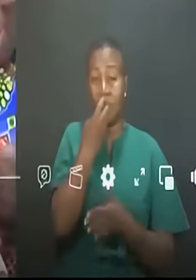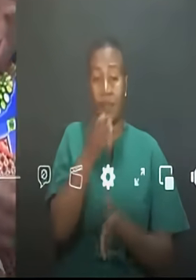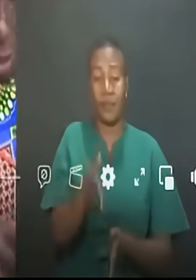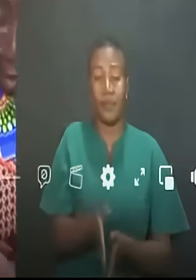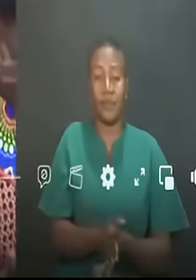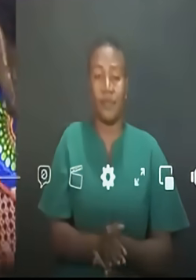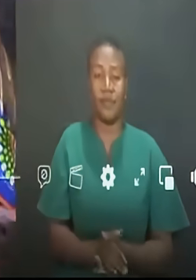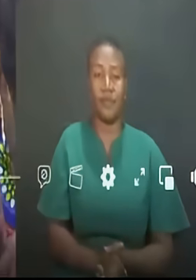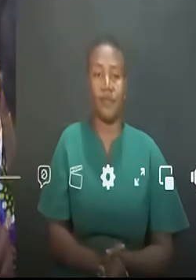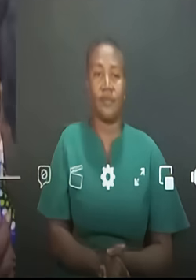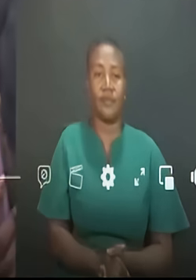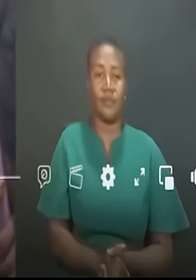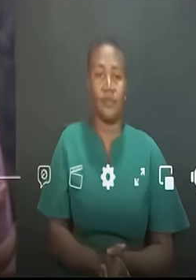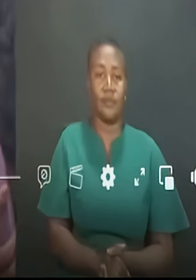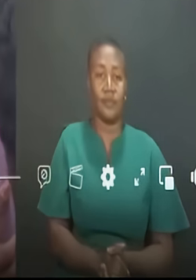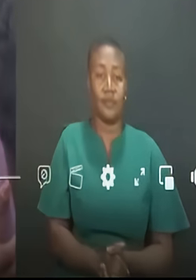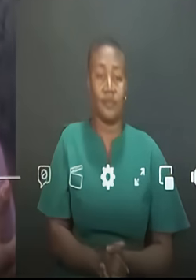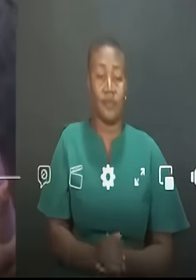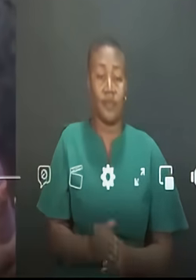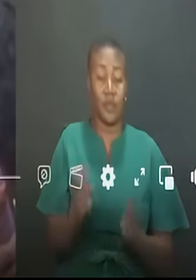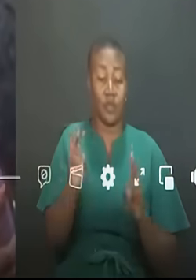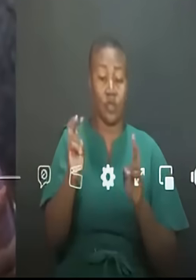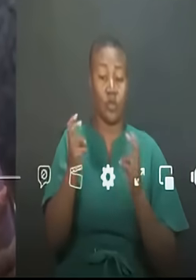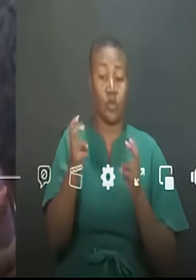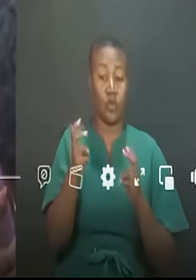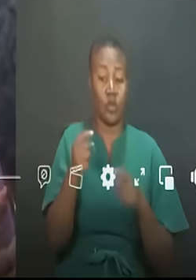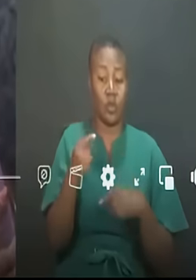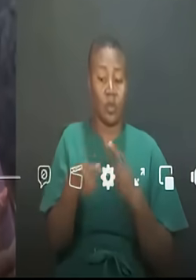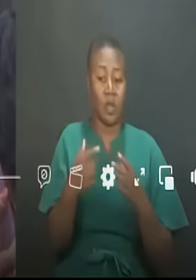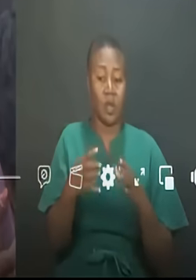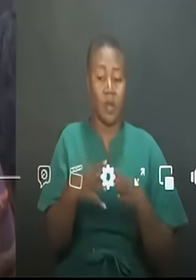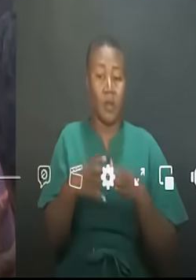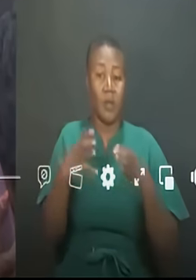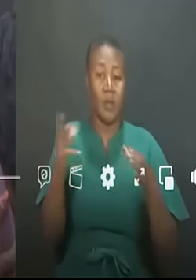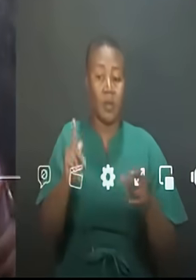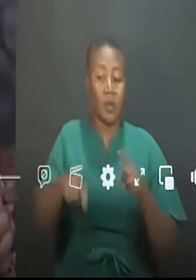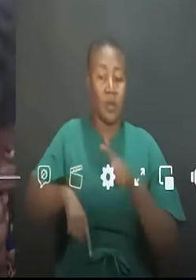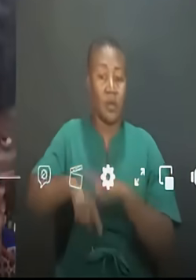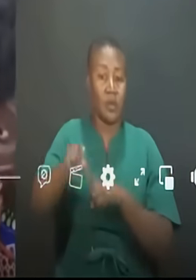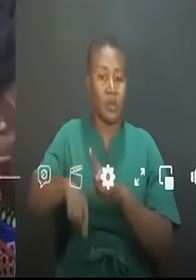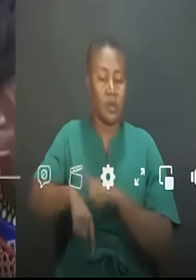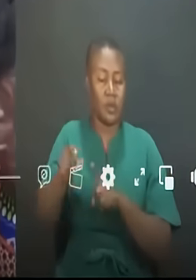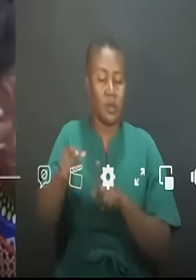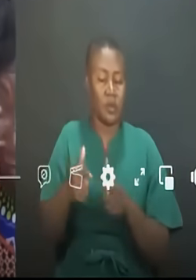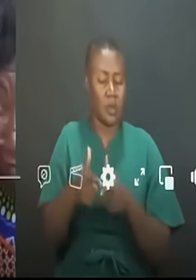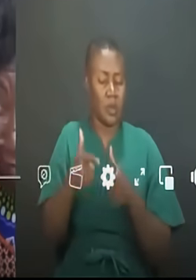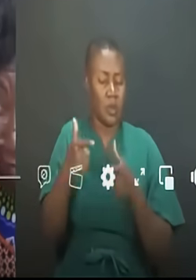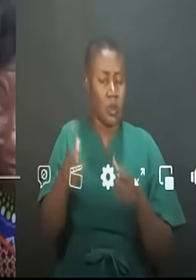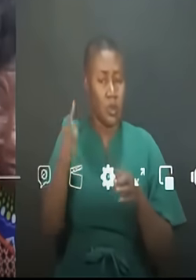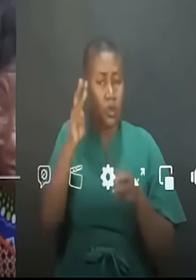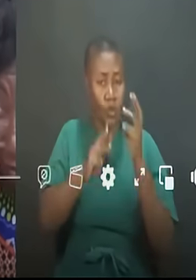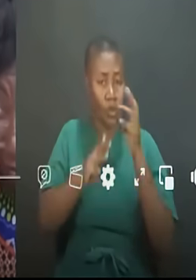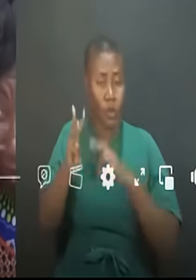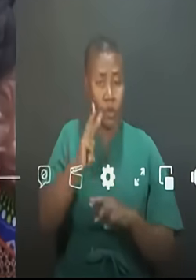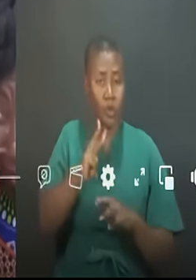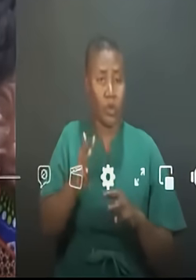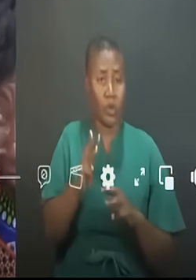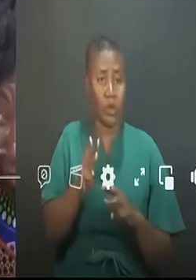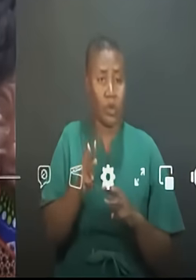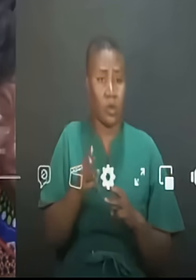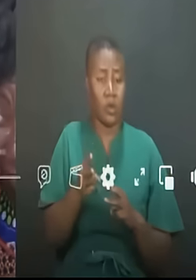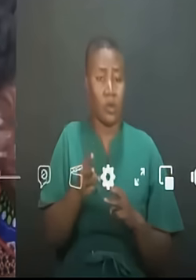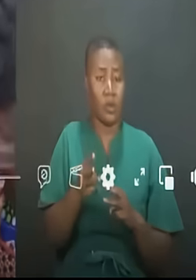issue of mass dismissal is of grave concern to all of us. So, Majority